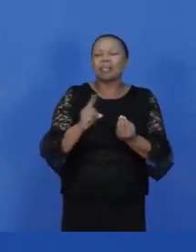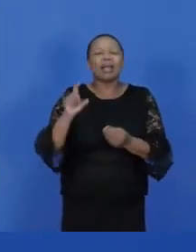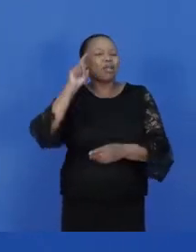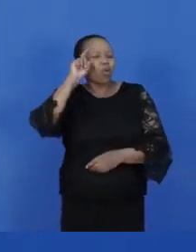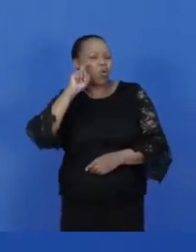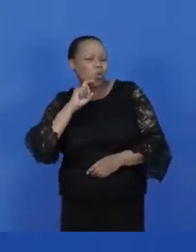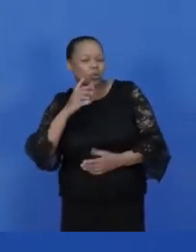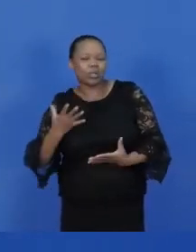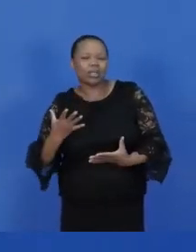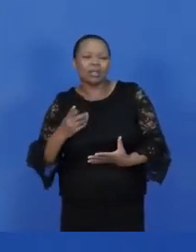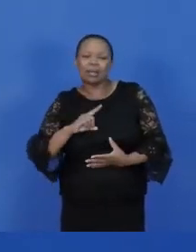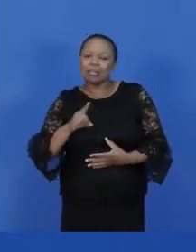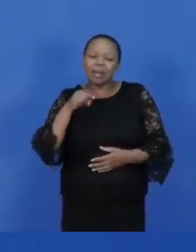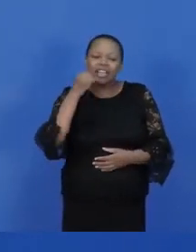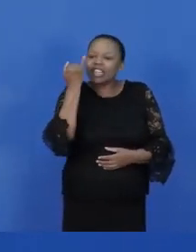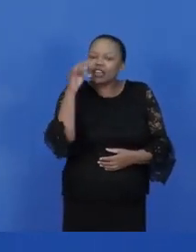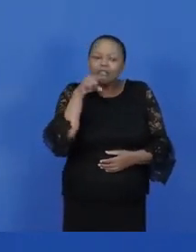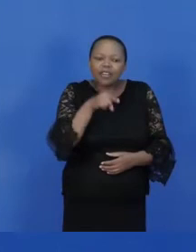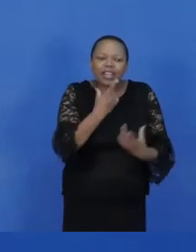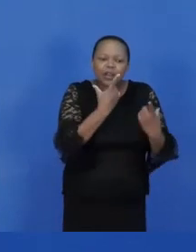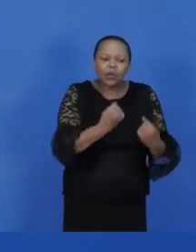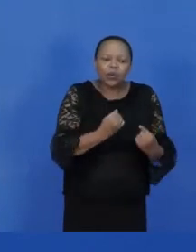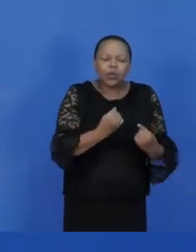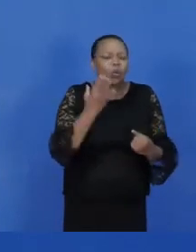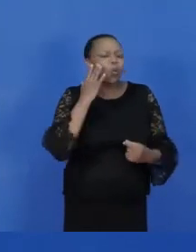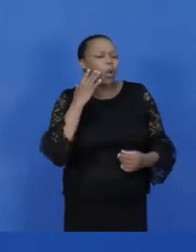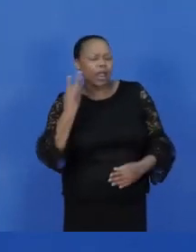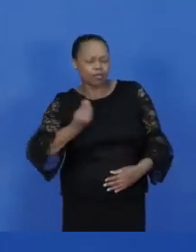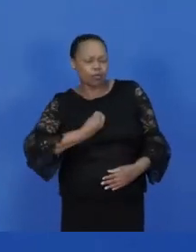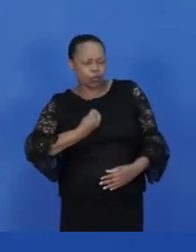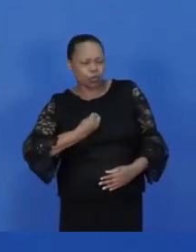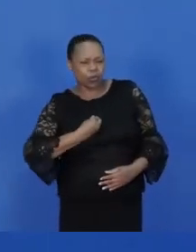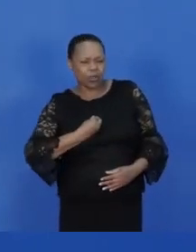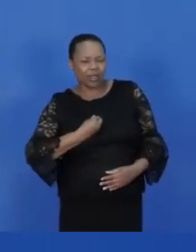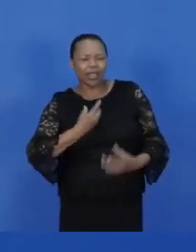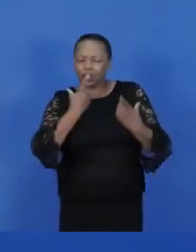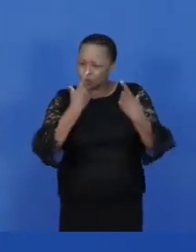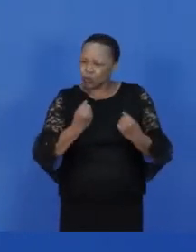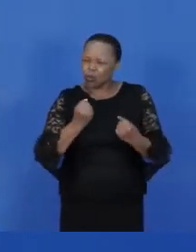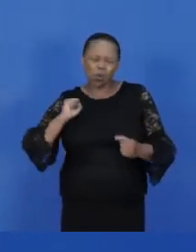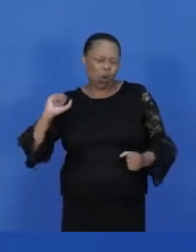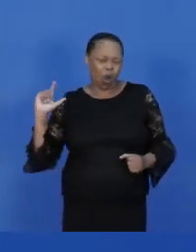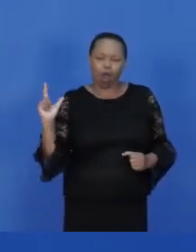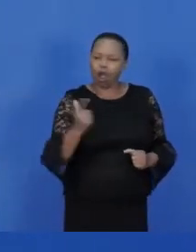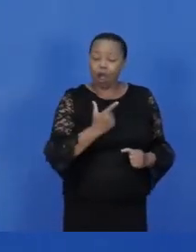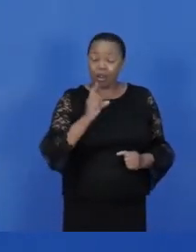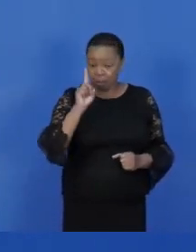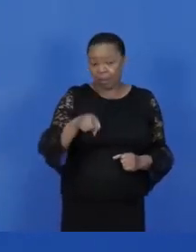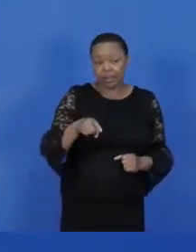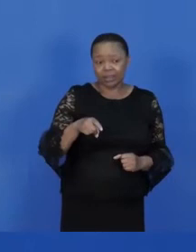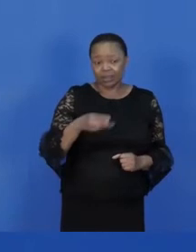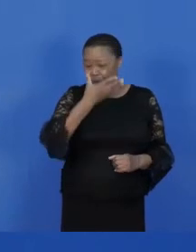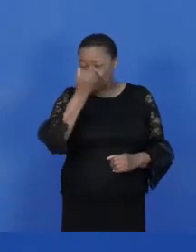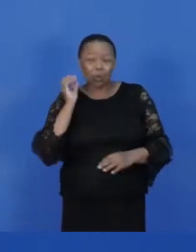you are too elderly and these things you could have done them when you were younger. So fulfill all you need to do. Don't procrastinate because you